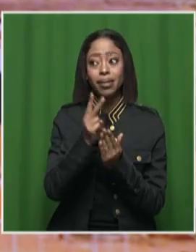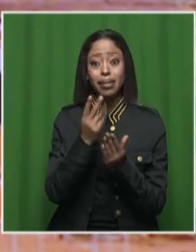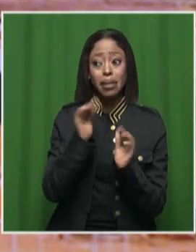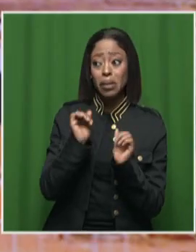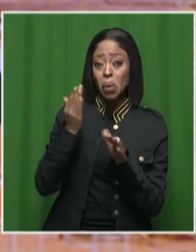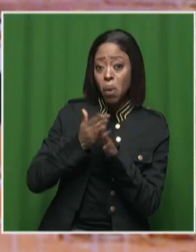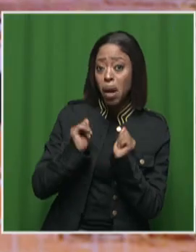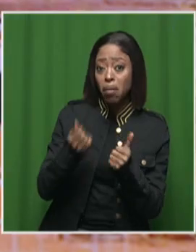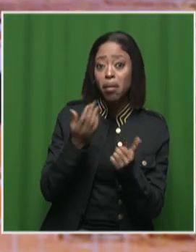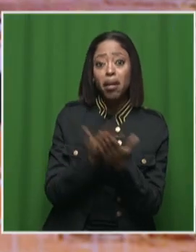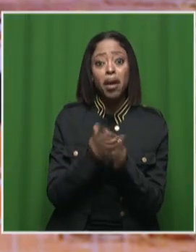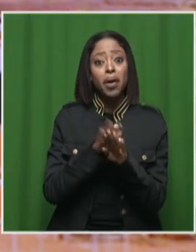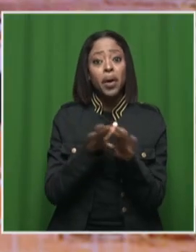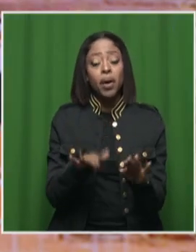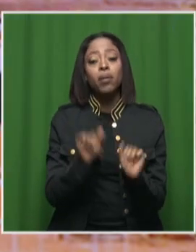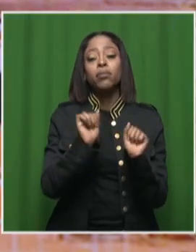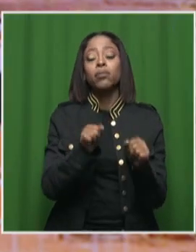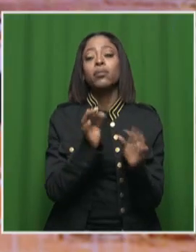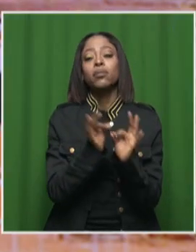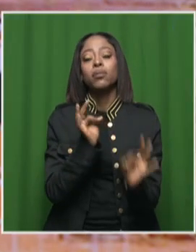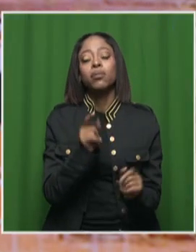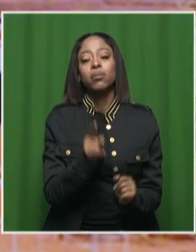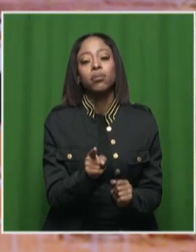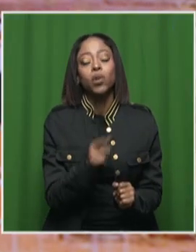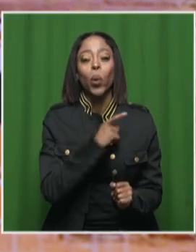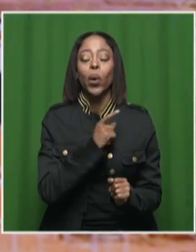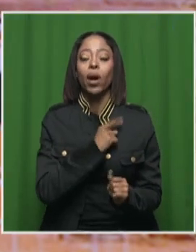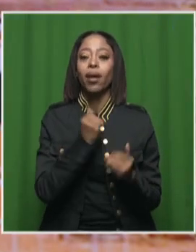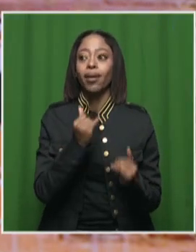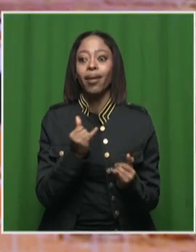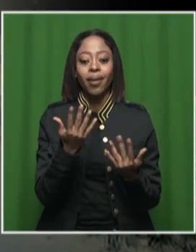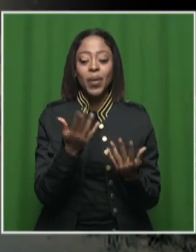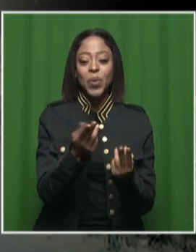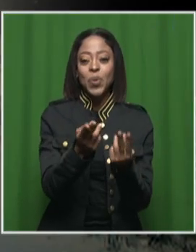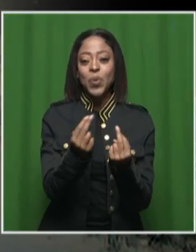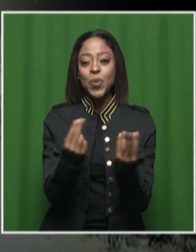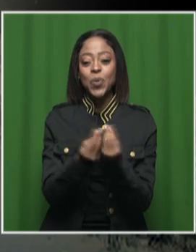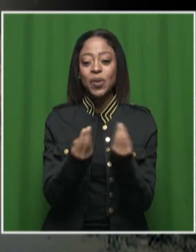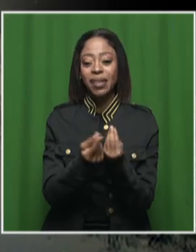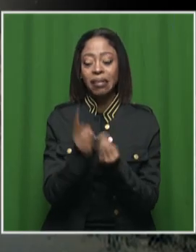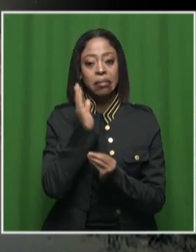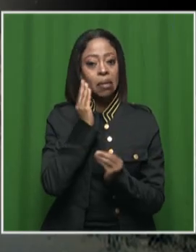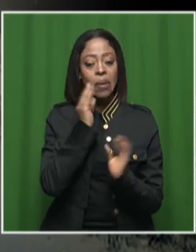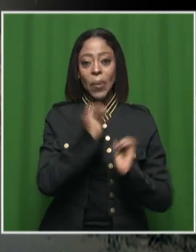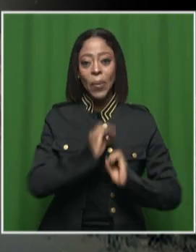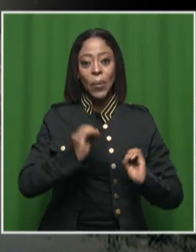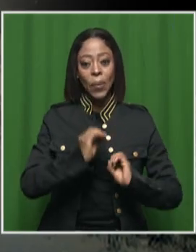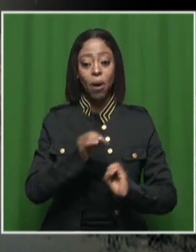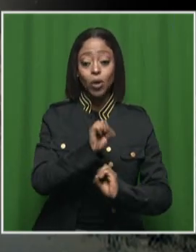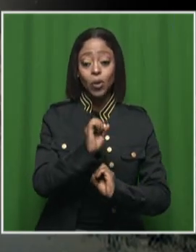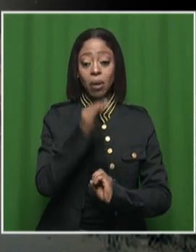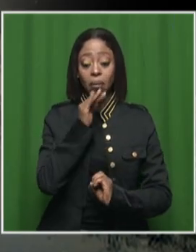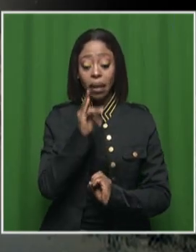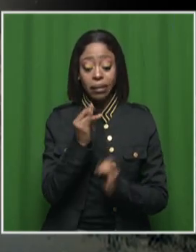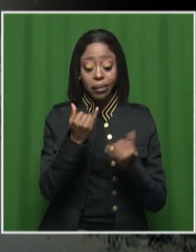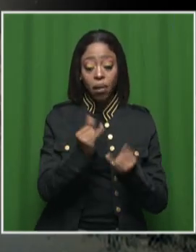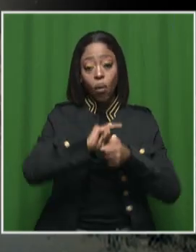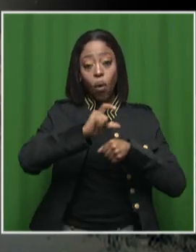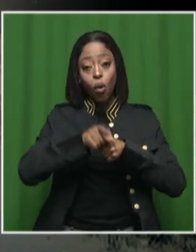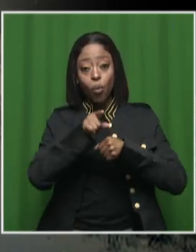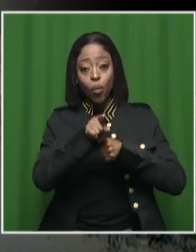be. Absolutely. I think we are in uncharted territory. And so this conference